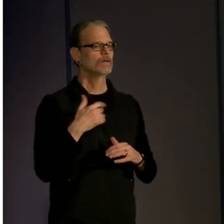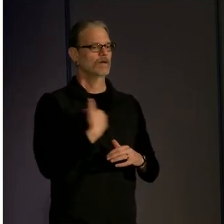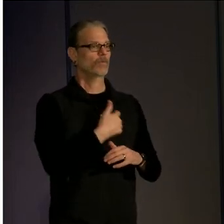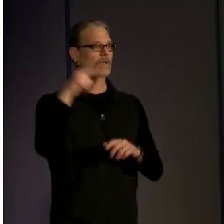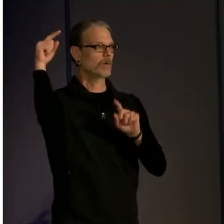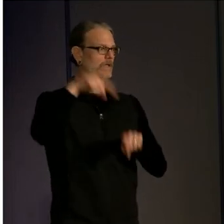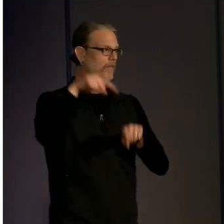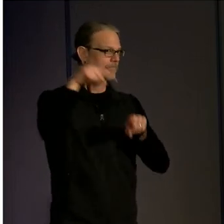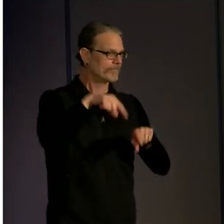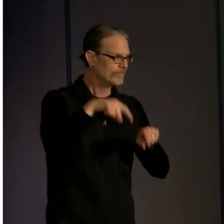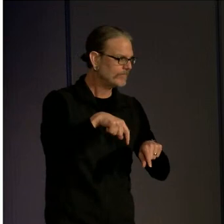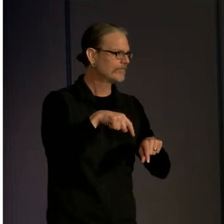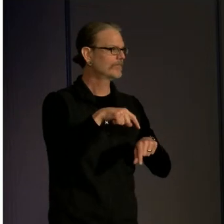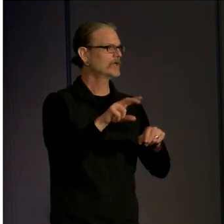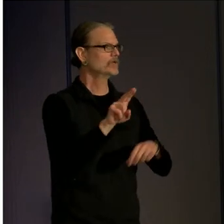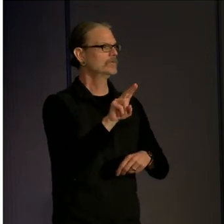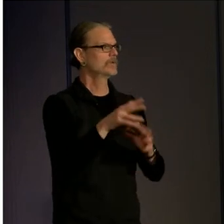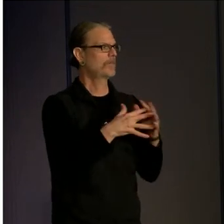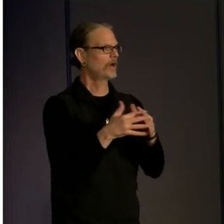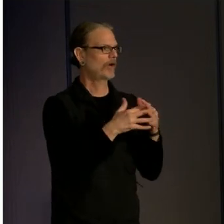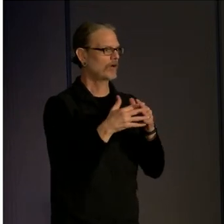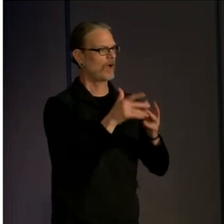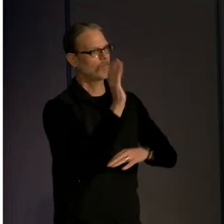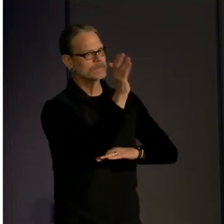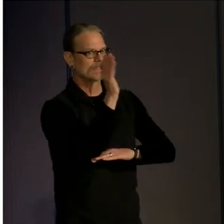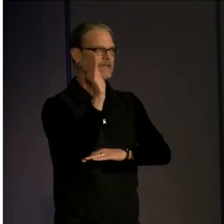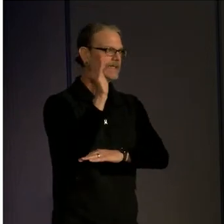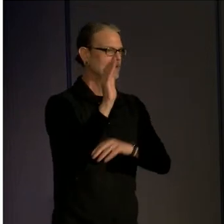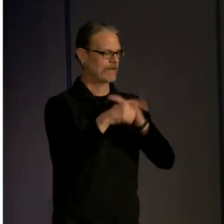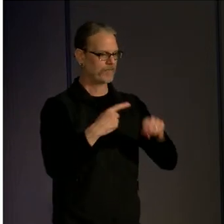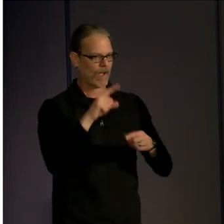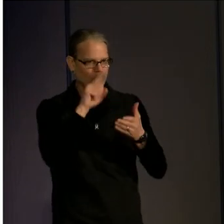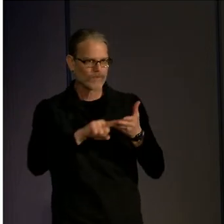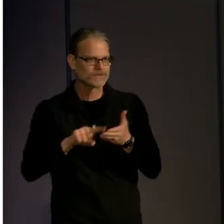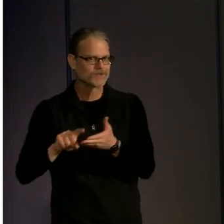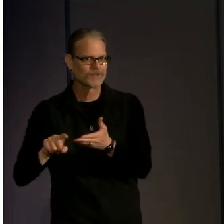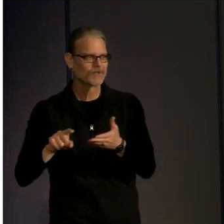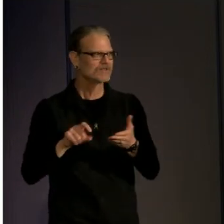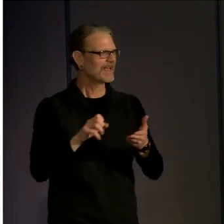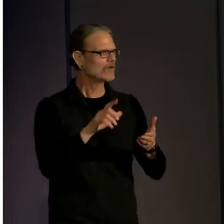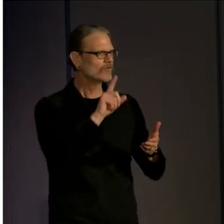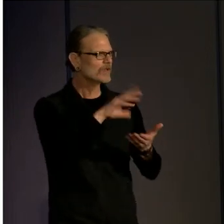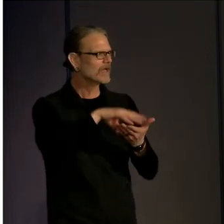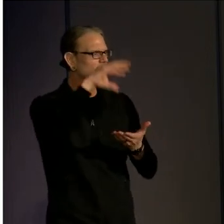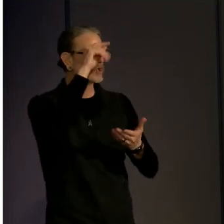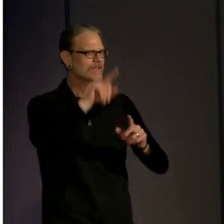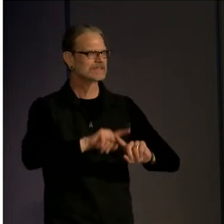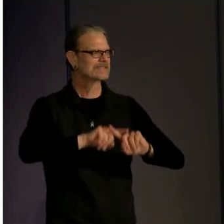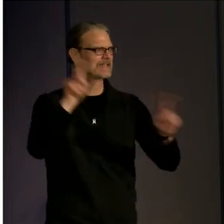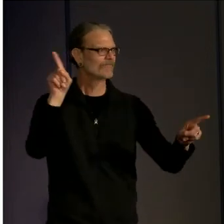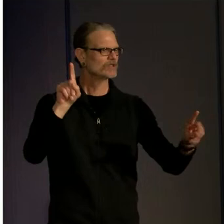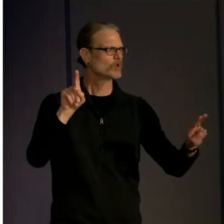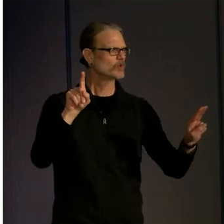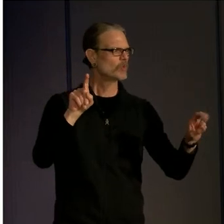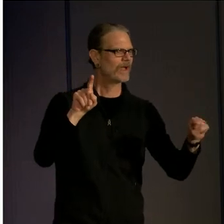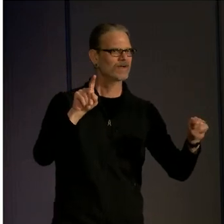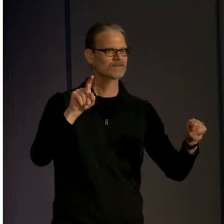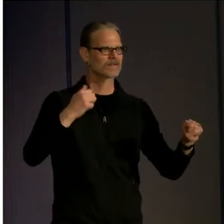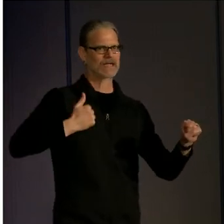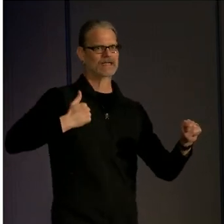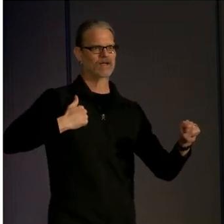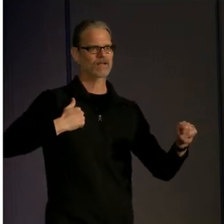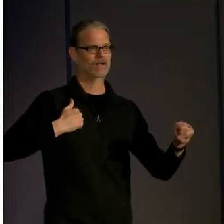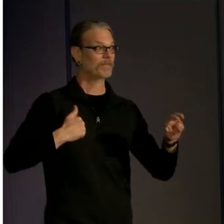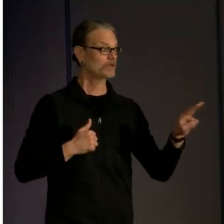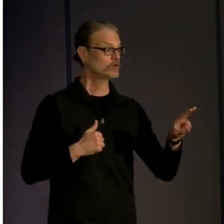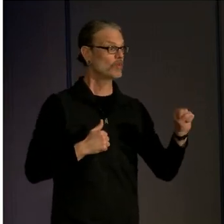present on our research and just to learn about the differences here in the US. Forget about the high tuition,